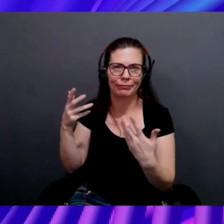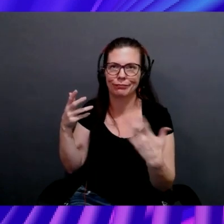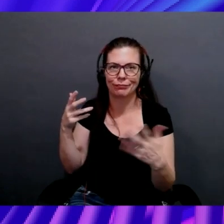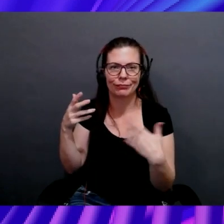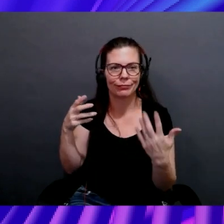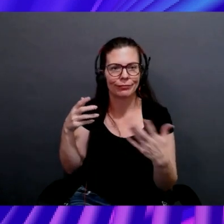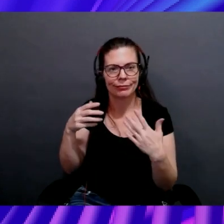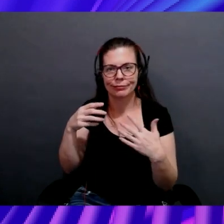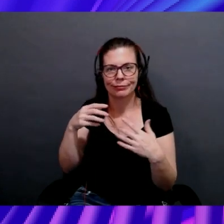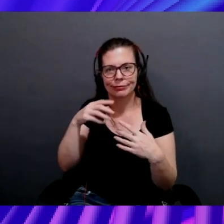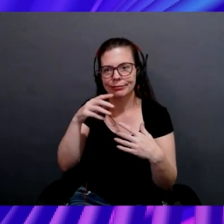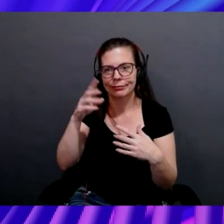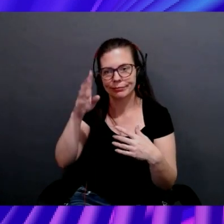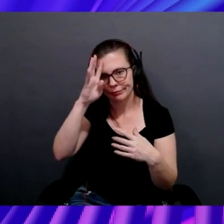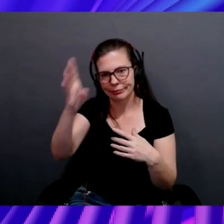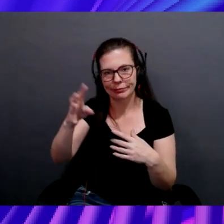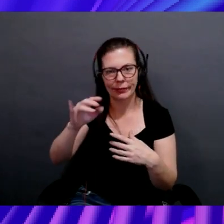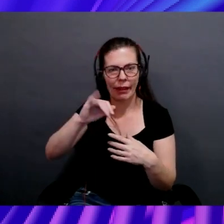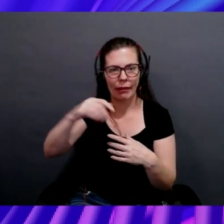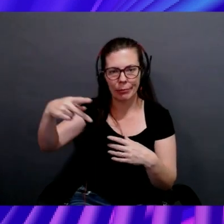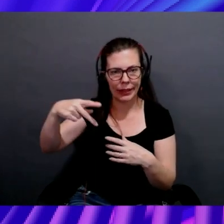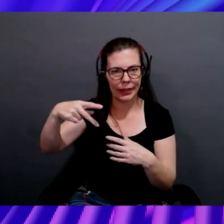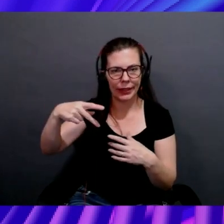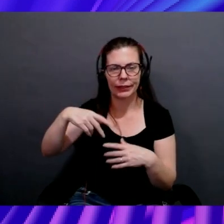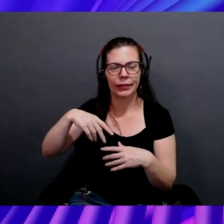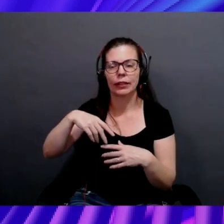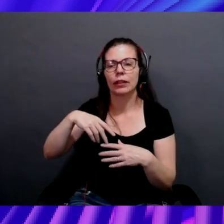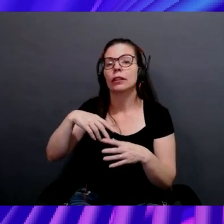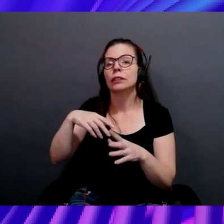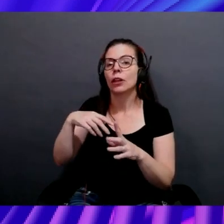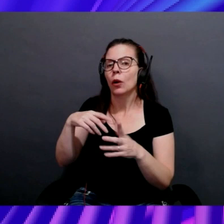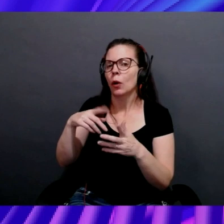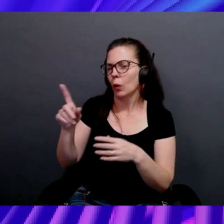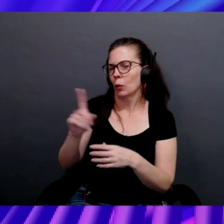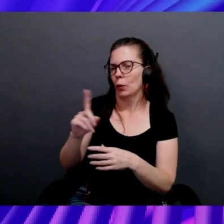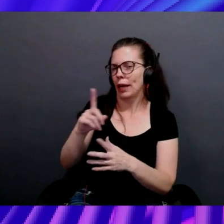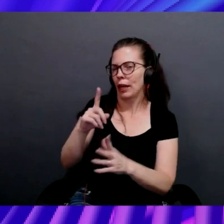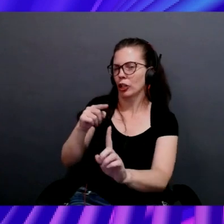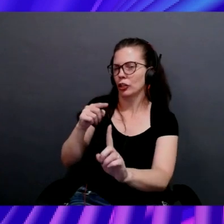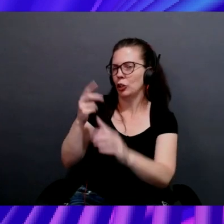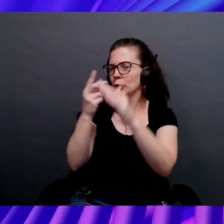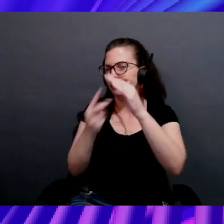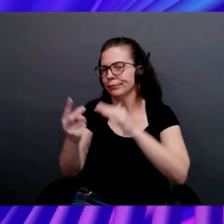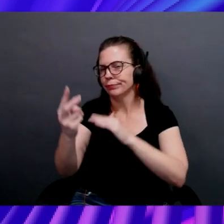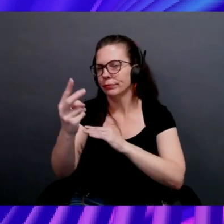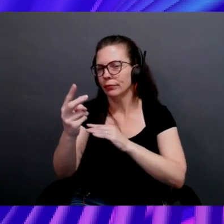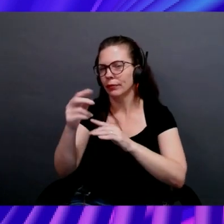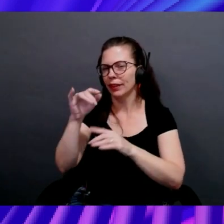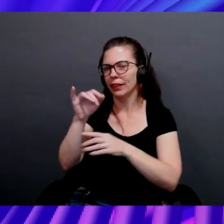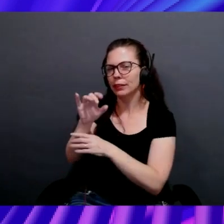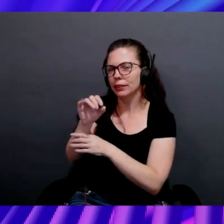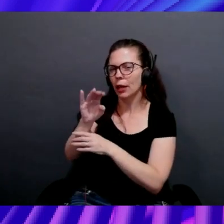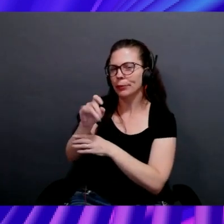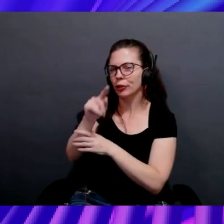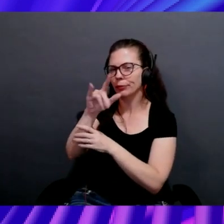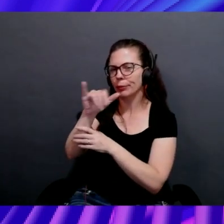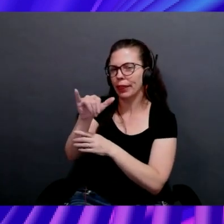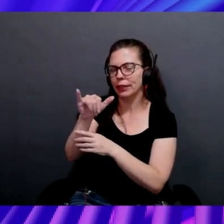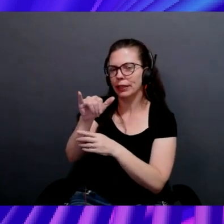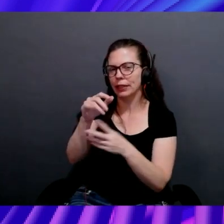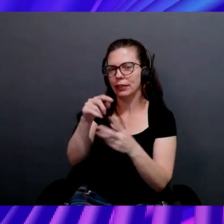bogus IPs, right? So where do you see observability playing into those two kind of approaches, and